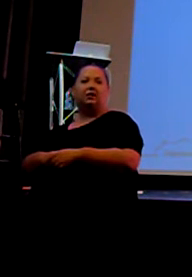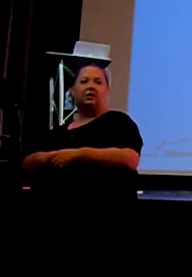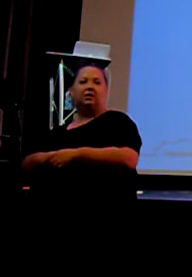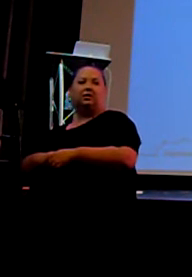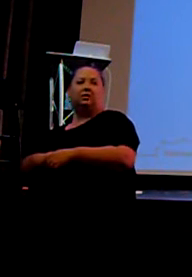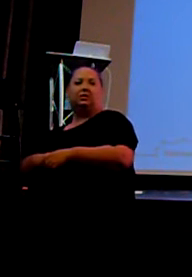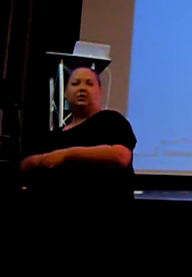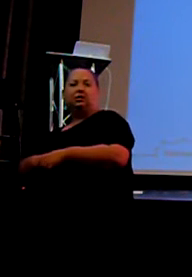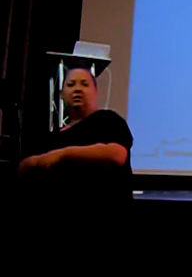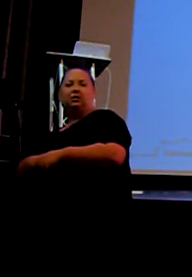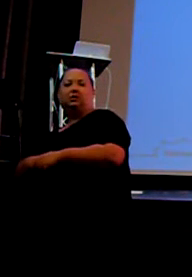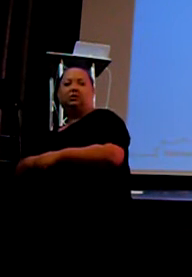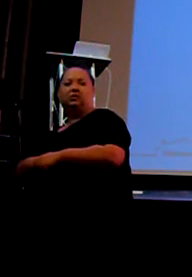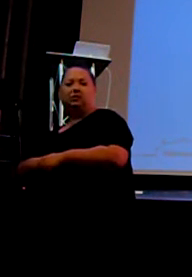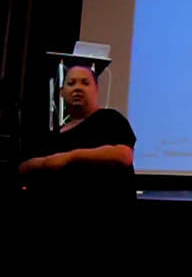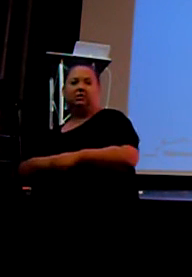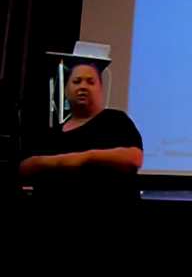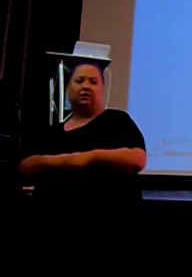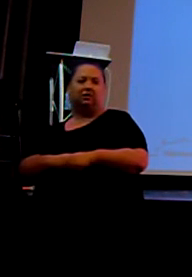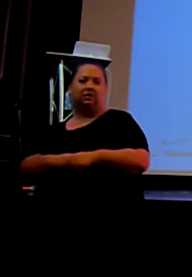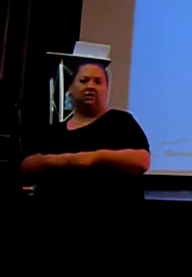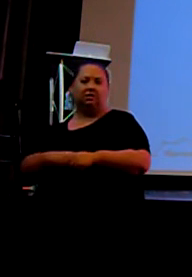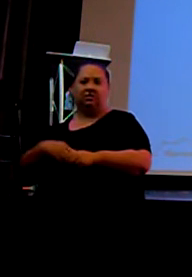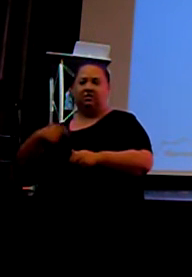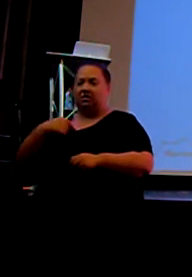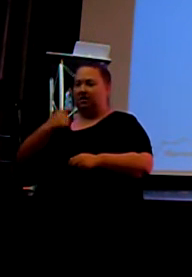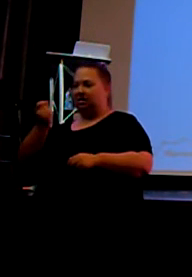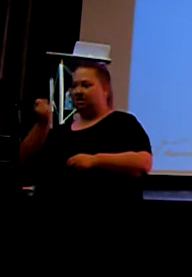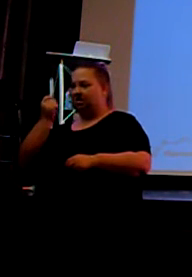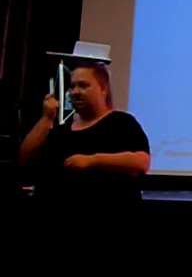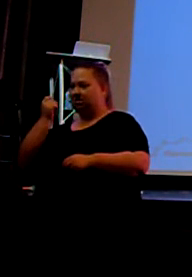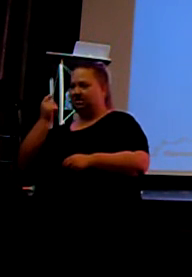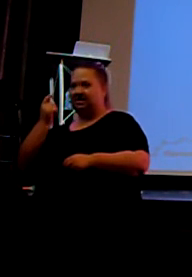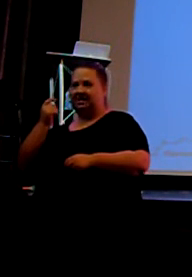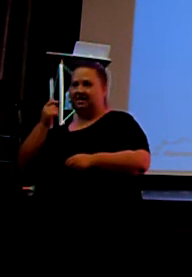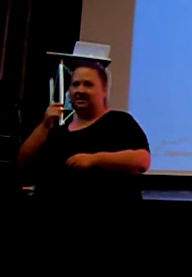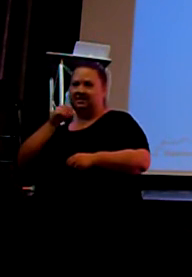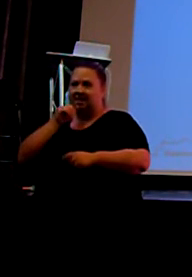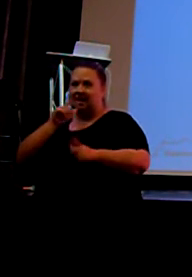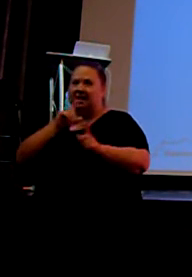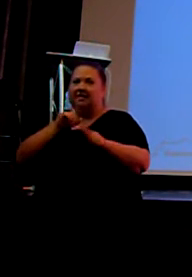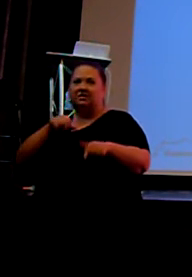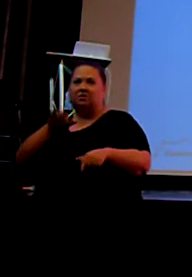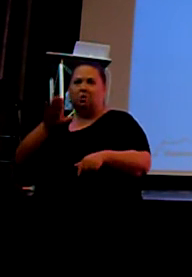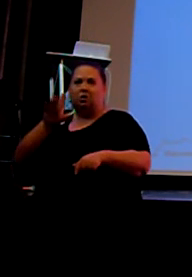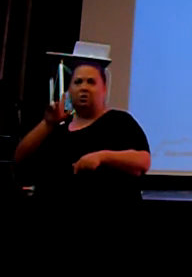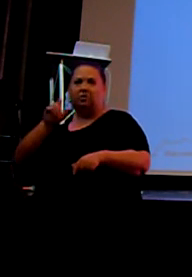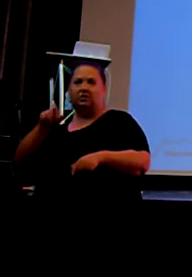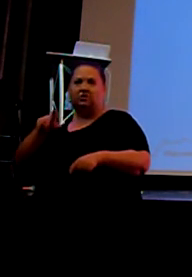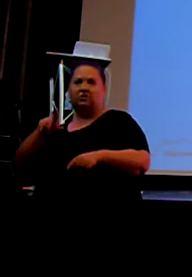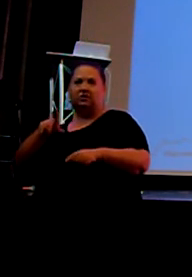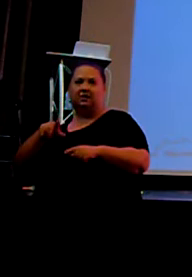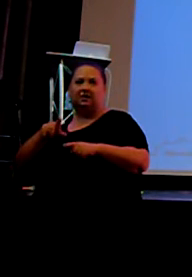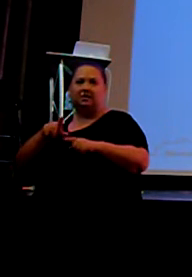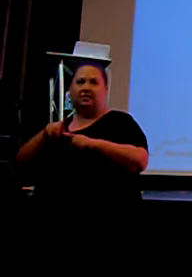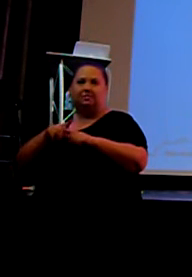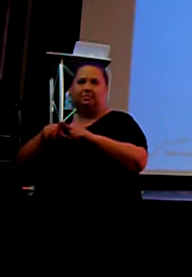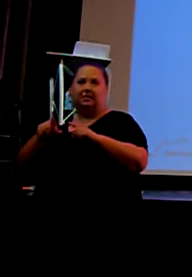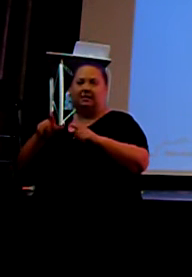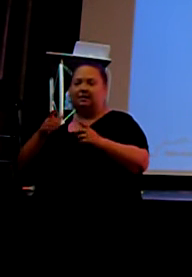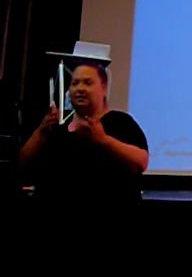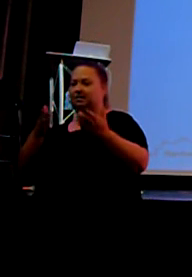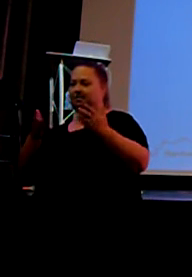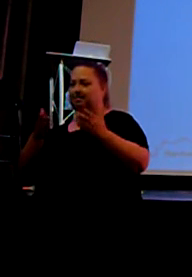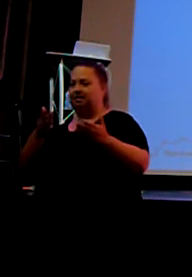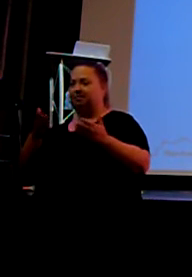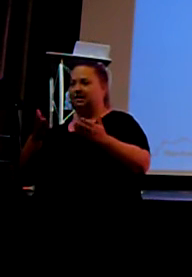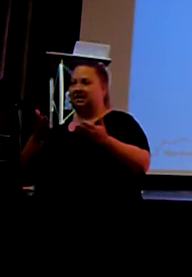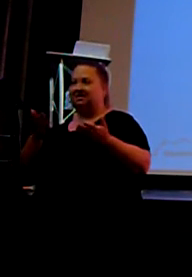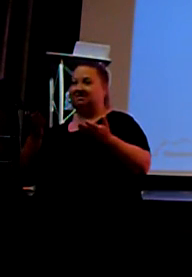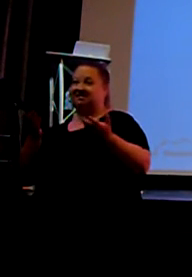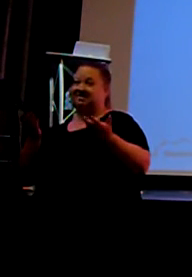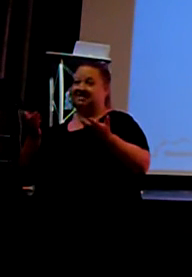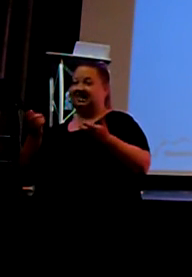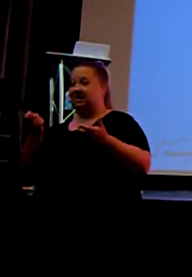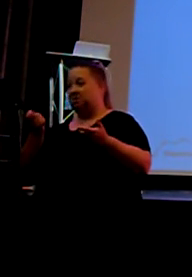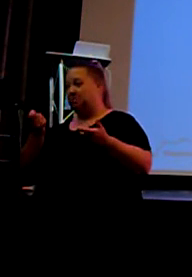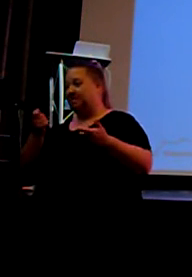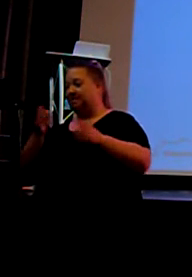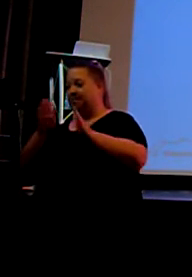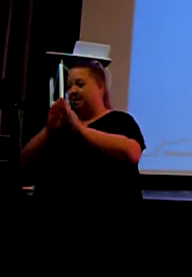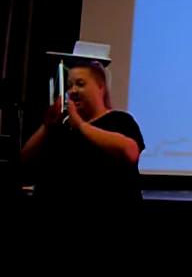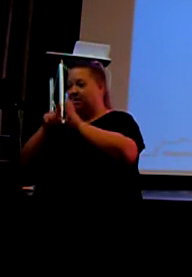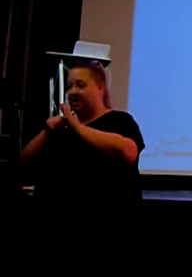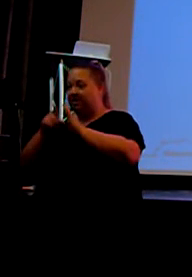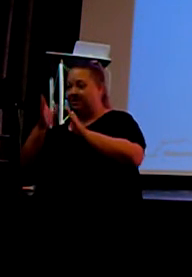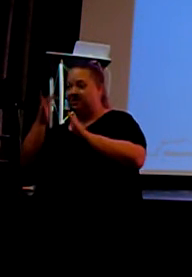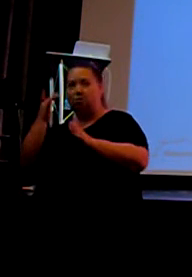I understand that this is not at all answering your question, but there might be a little bit of at least background to